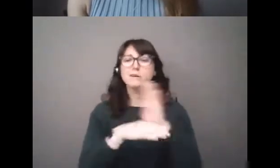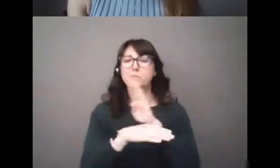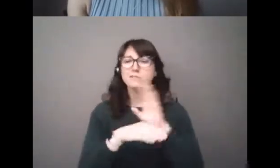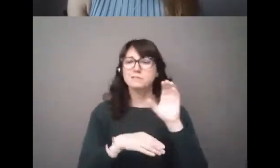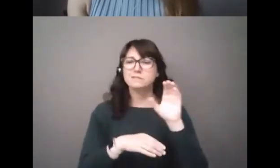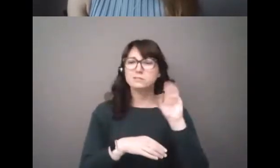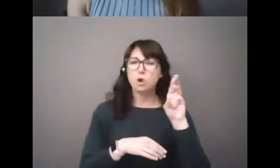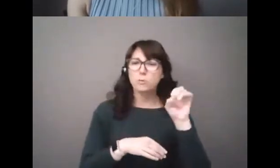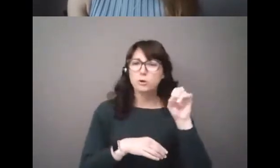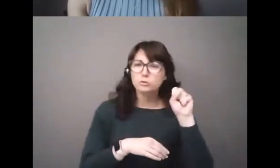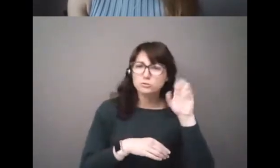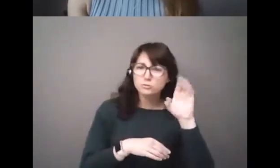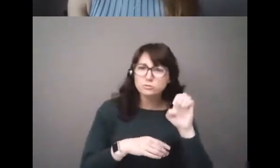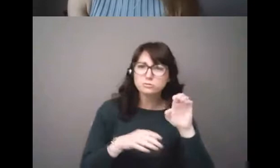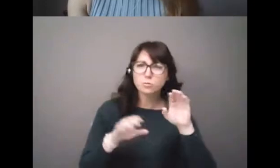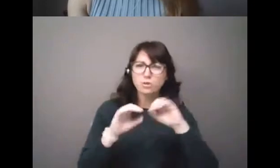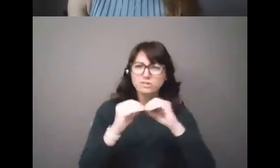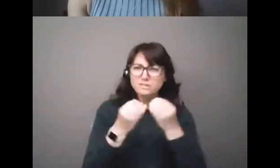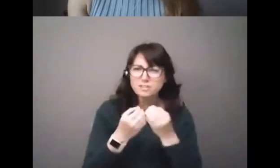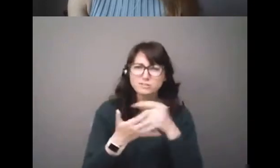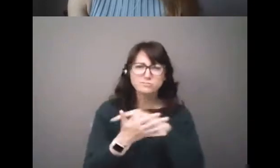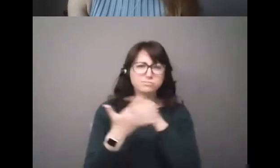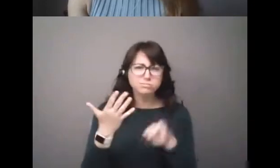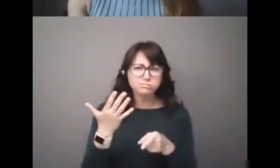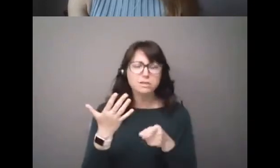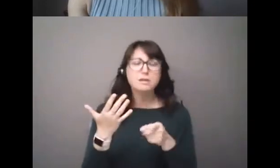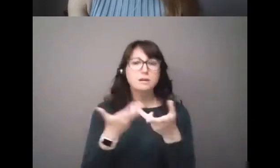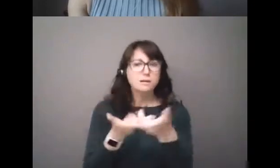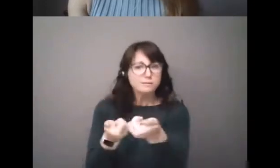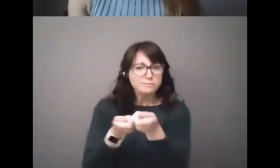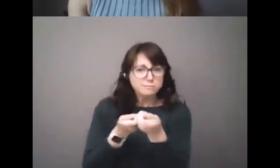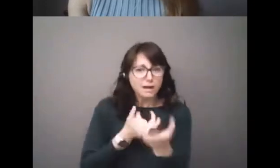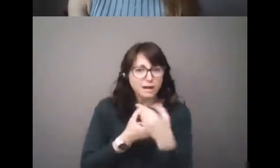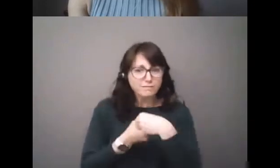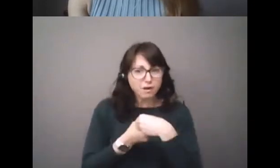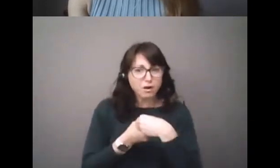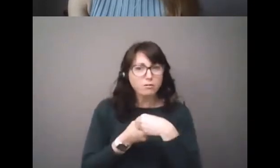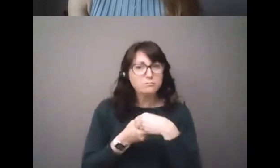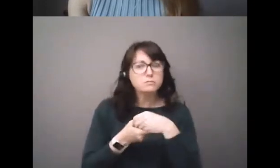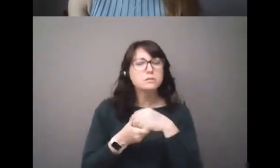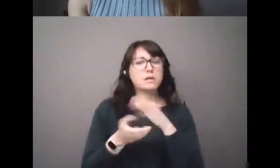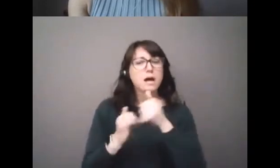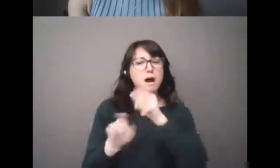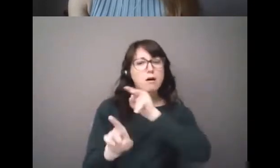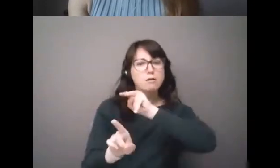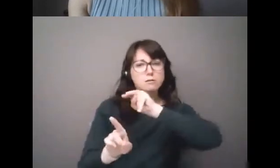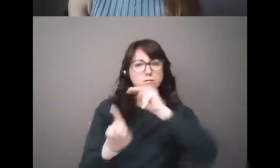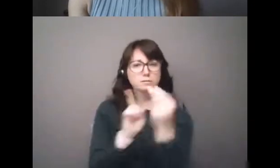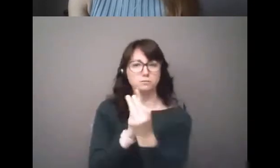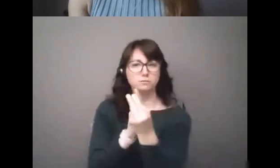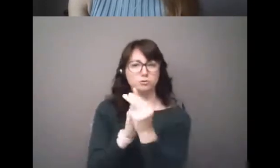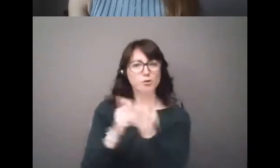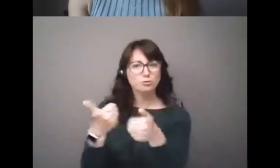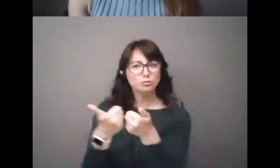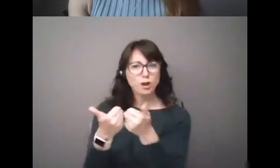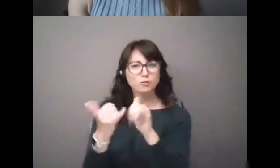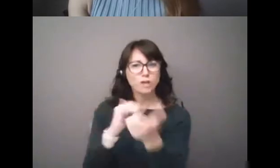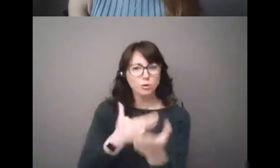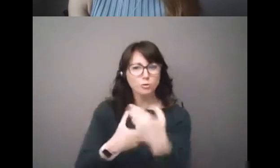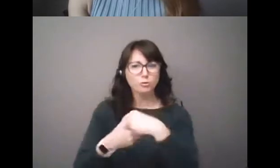franchisees, and you have this response that I think is really, really